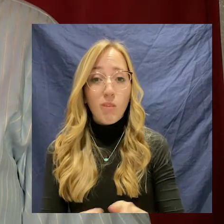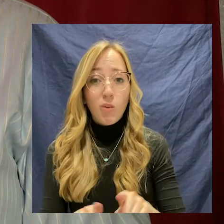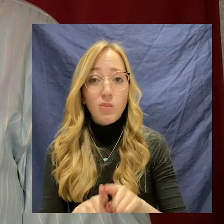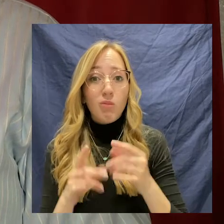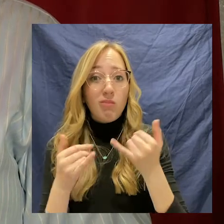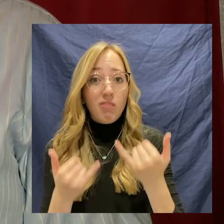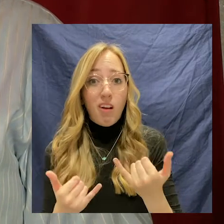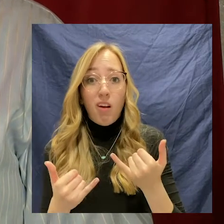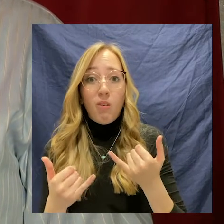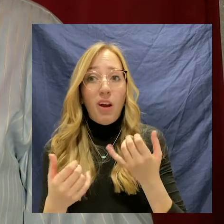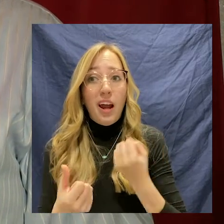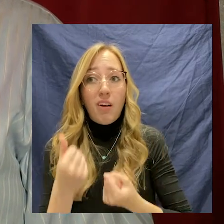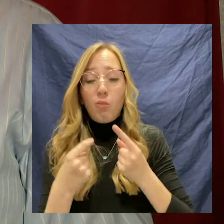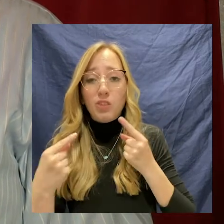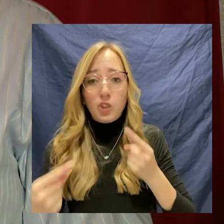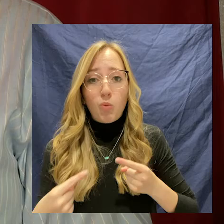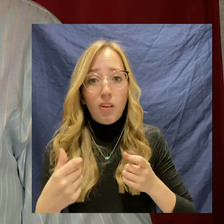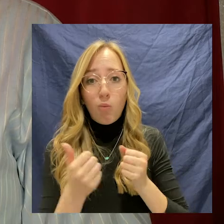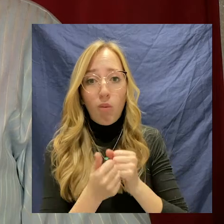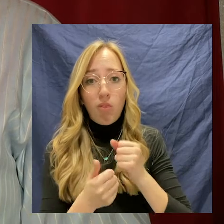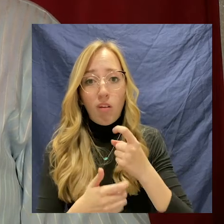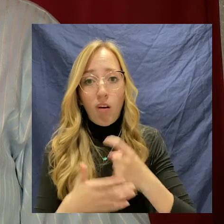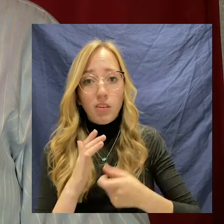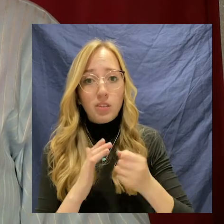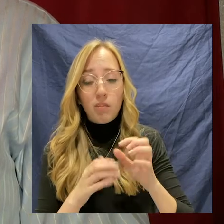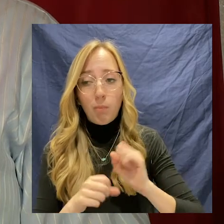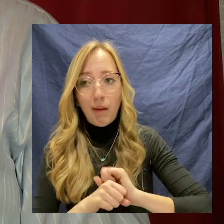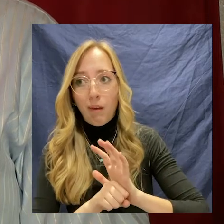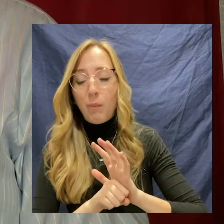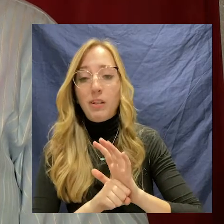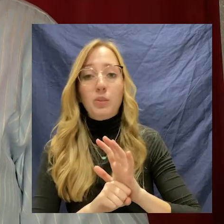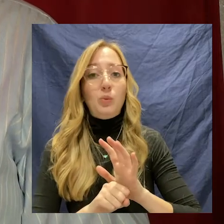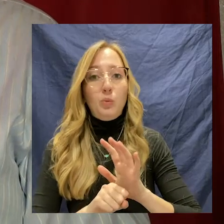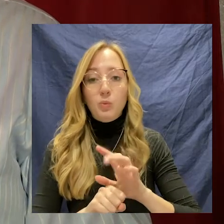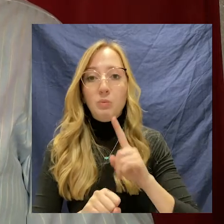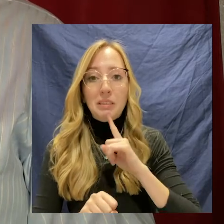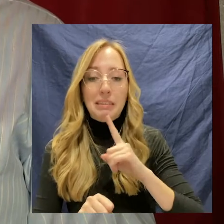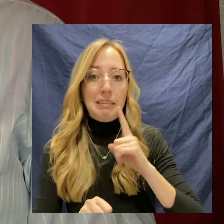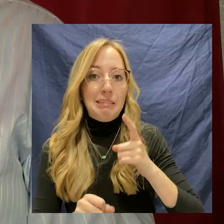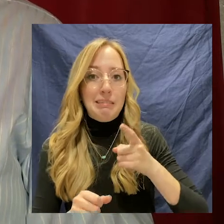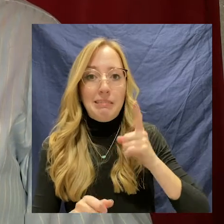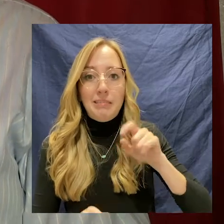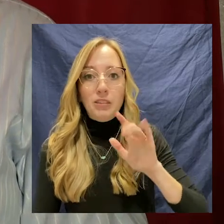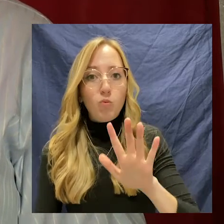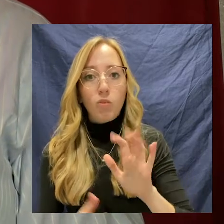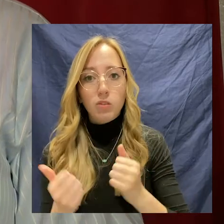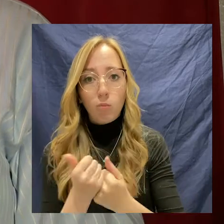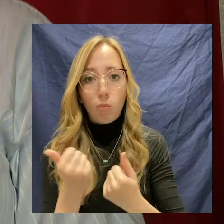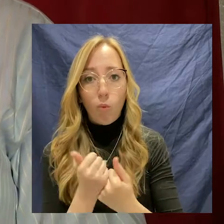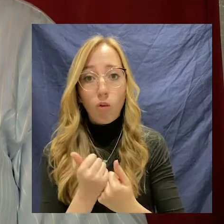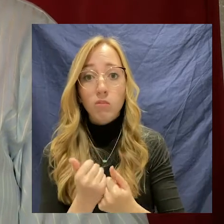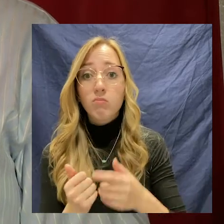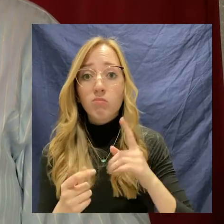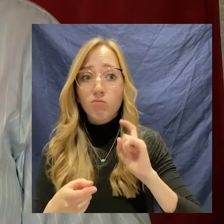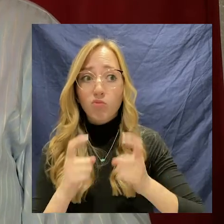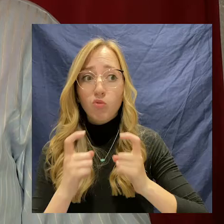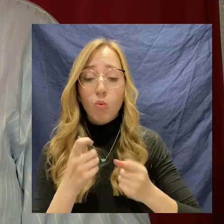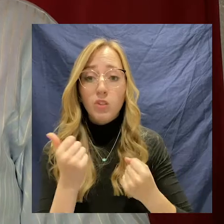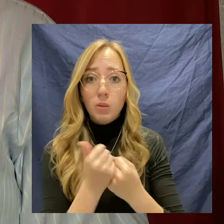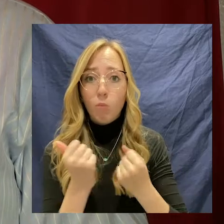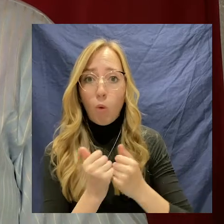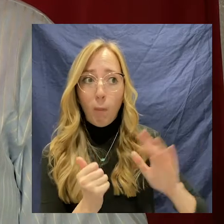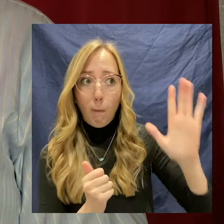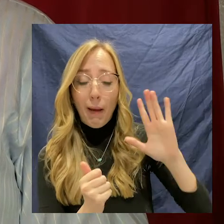government struggle with the costs of the pandemic. Donor support, both past and present, has allowed Vera House to navigate